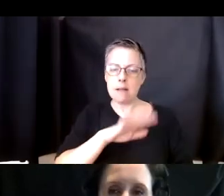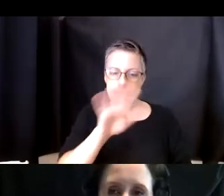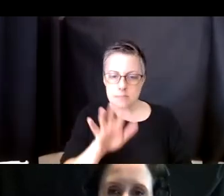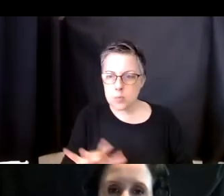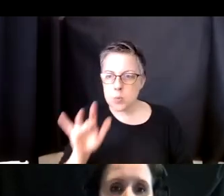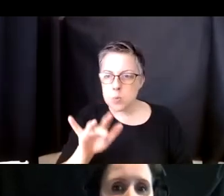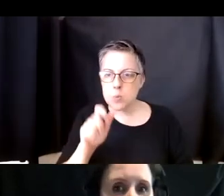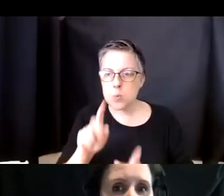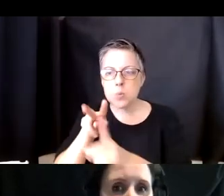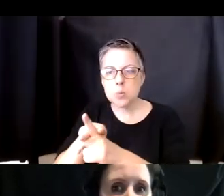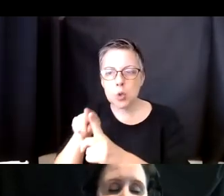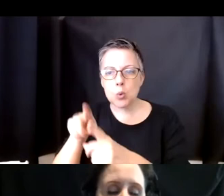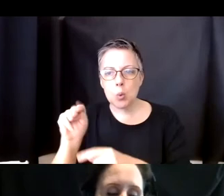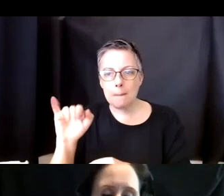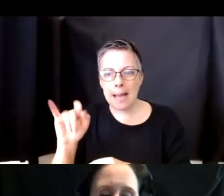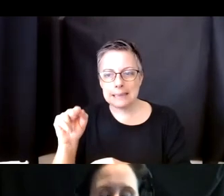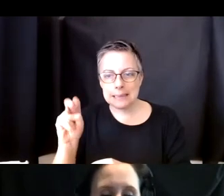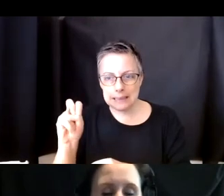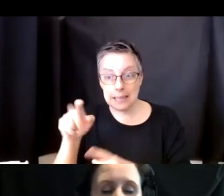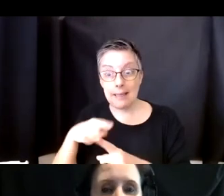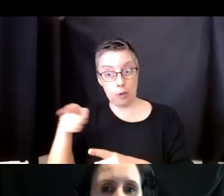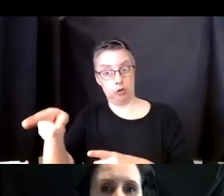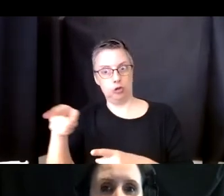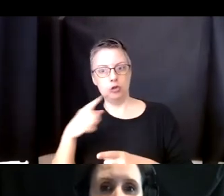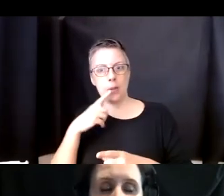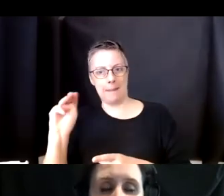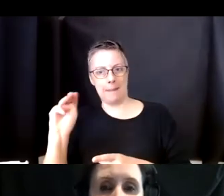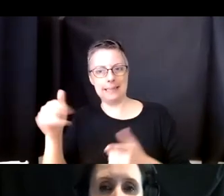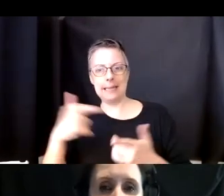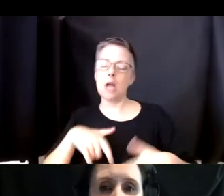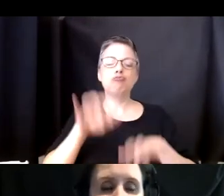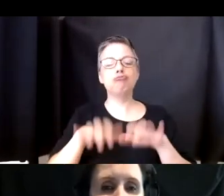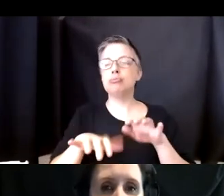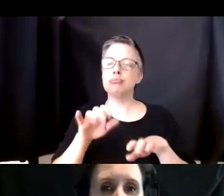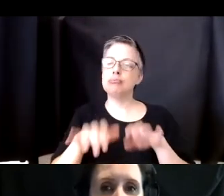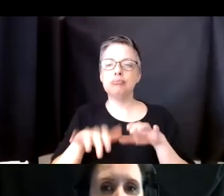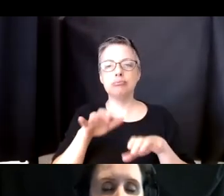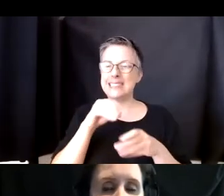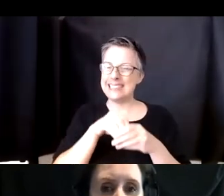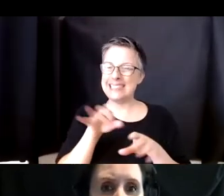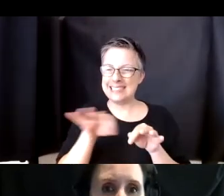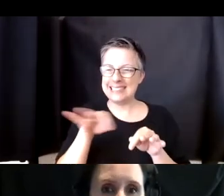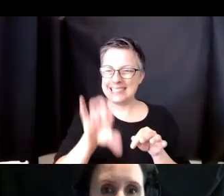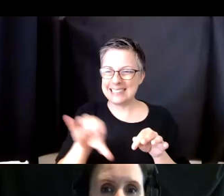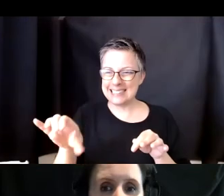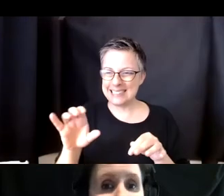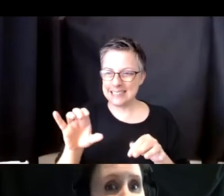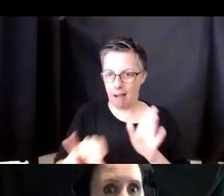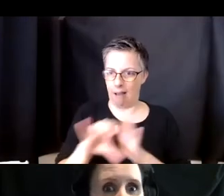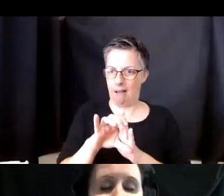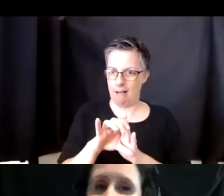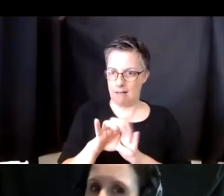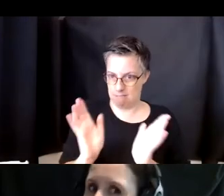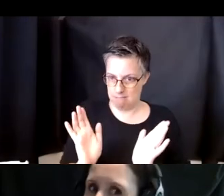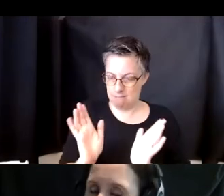be the captioner, and Maxine will be able to type directly from her computer into the closed caption icon that we all see.